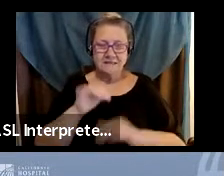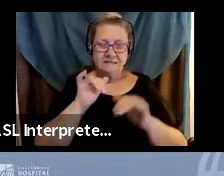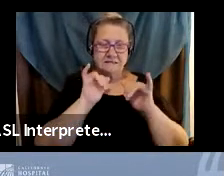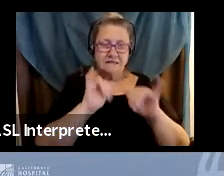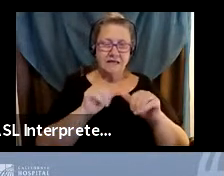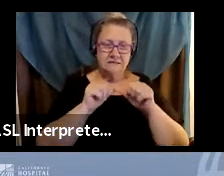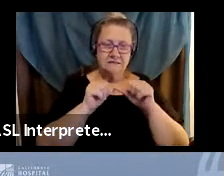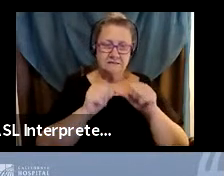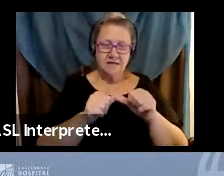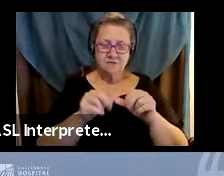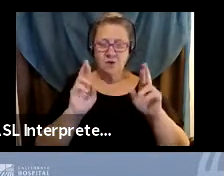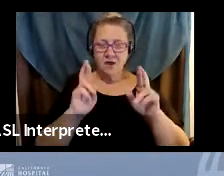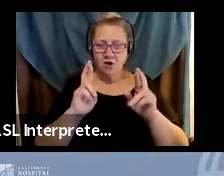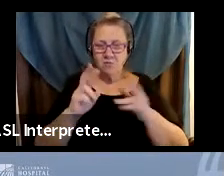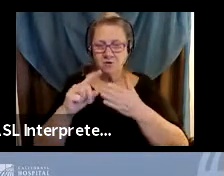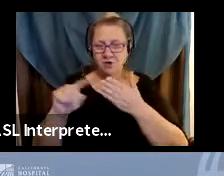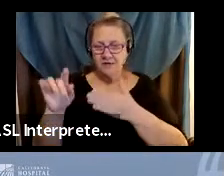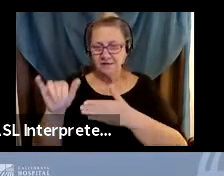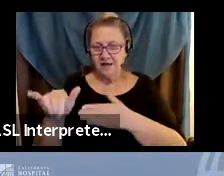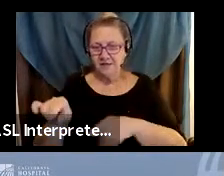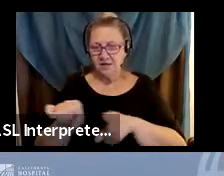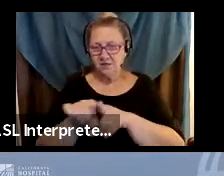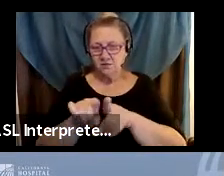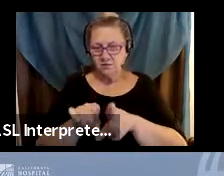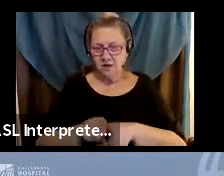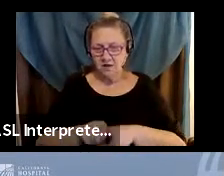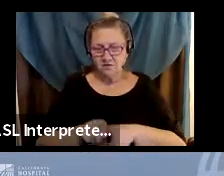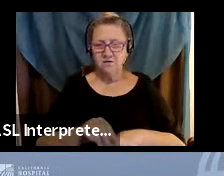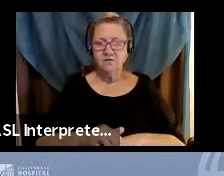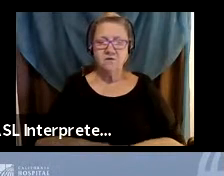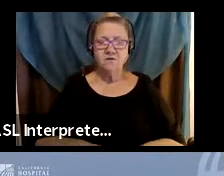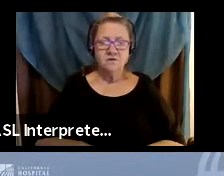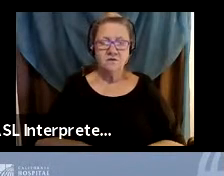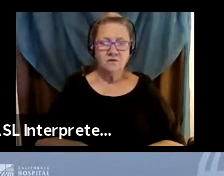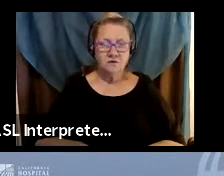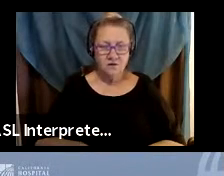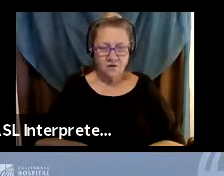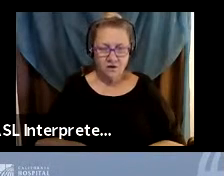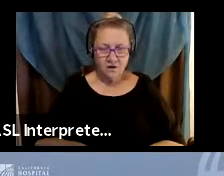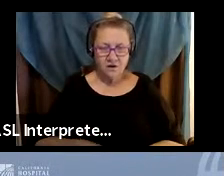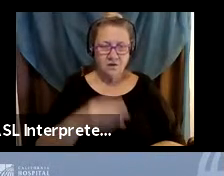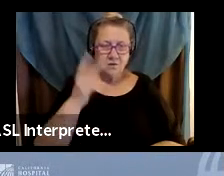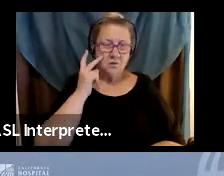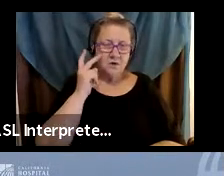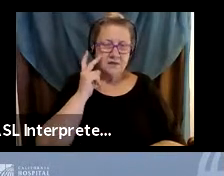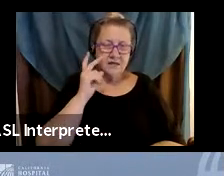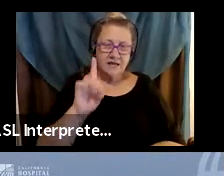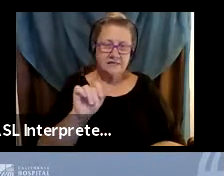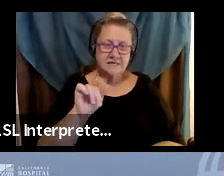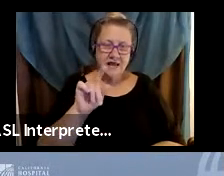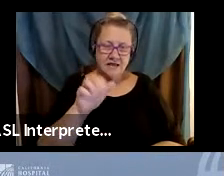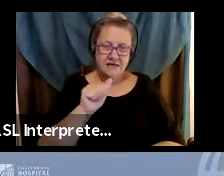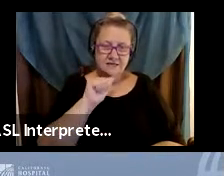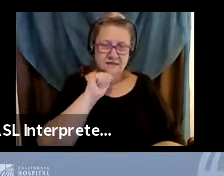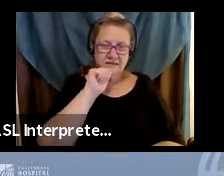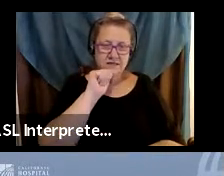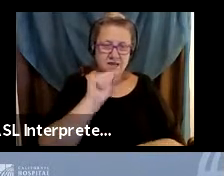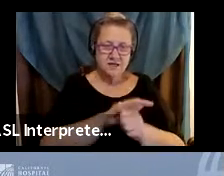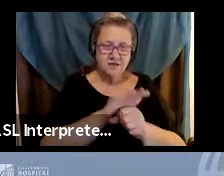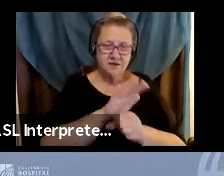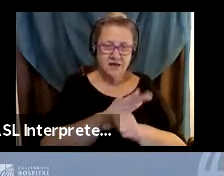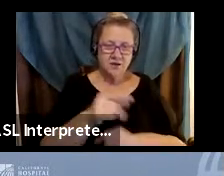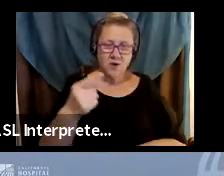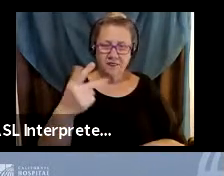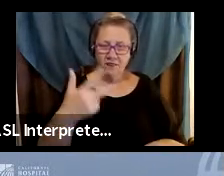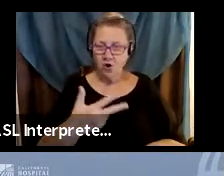we're looking at that as well. And I'm wondering, I understand there's a lot of issues. The data is incomplete. We have nearly a third that's probably wrong that we're looking at.